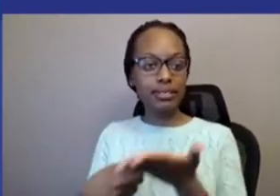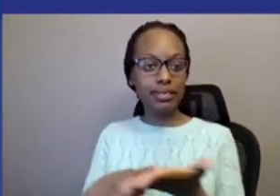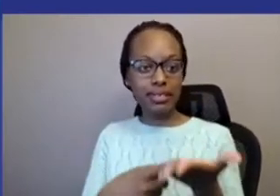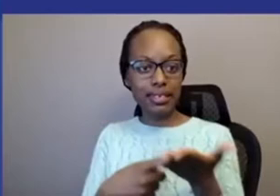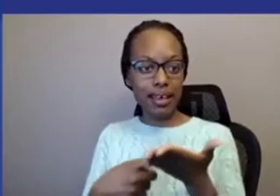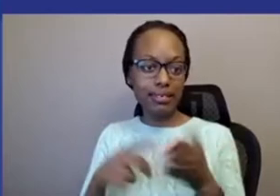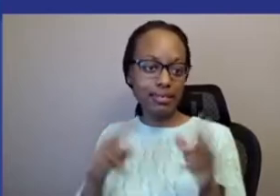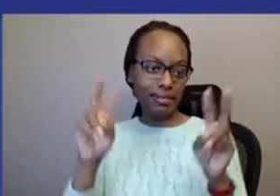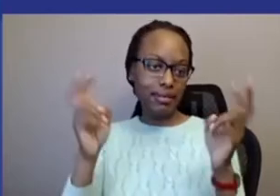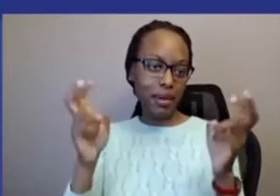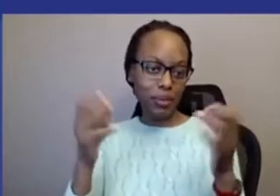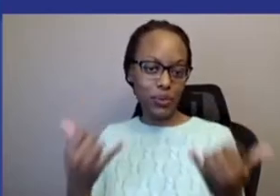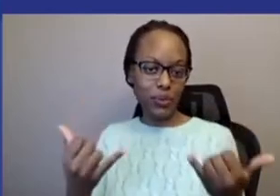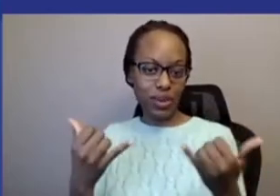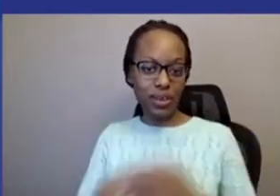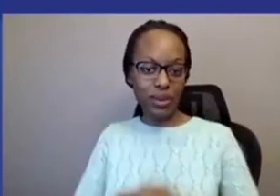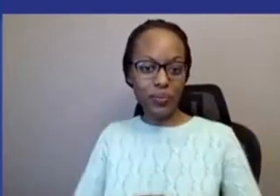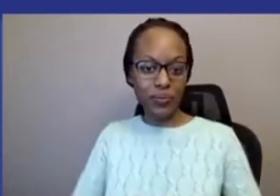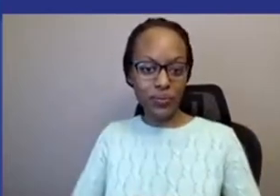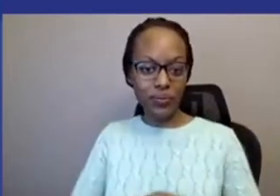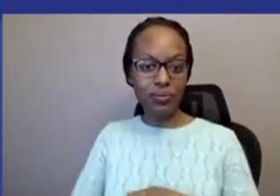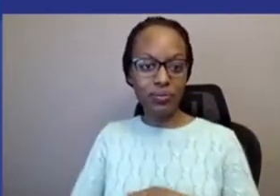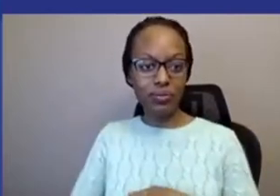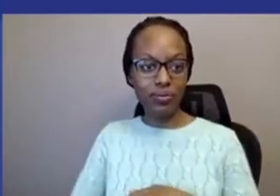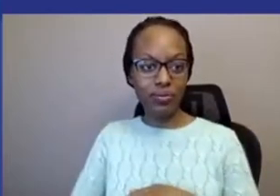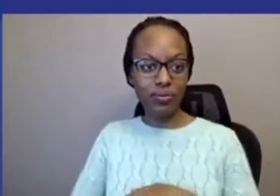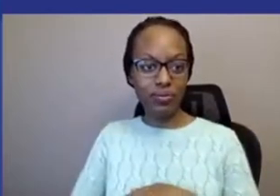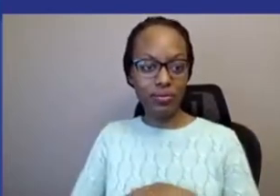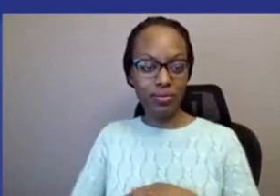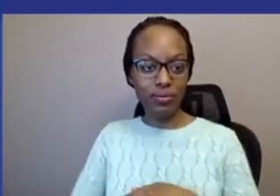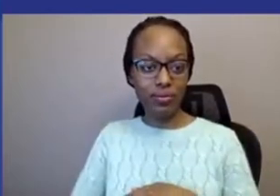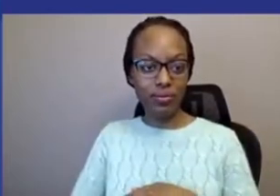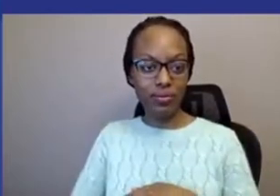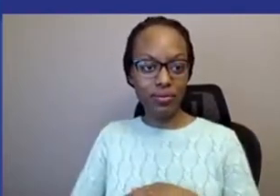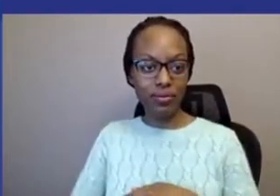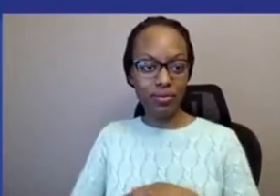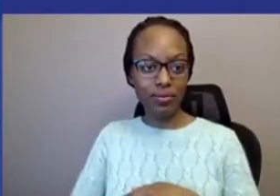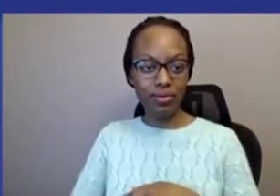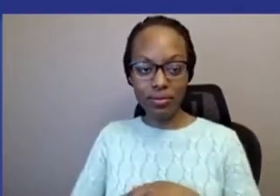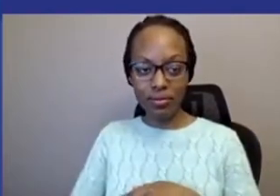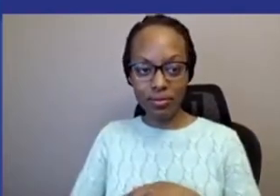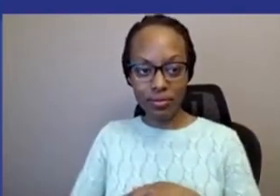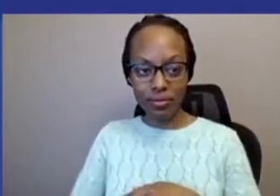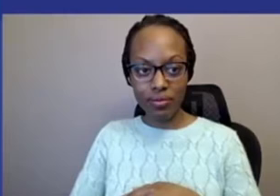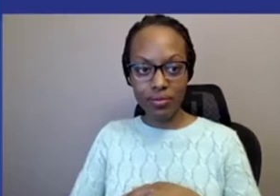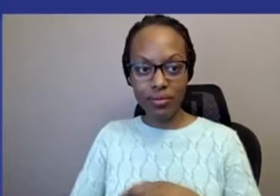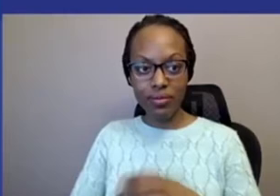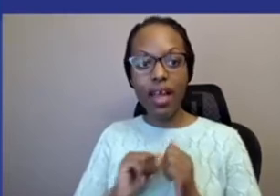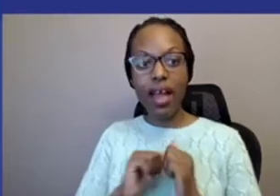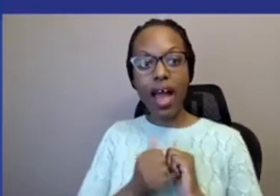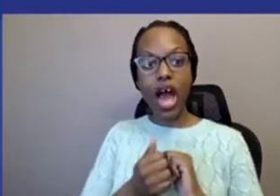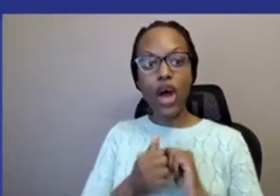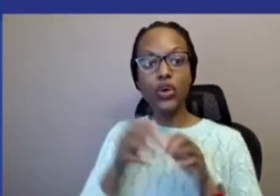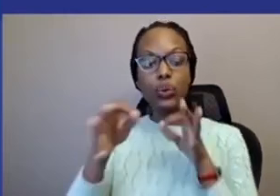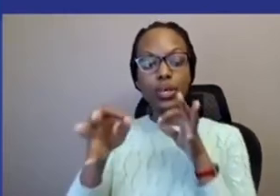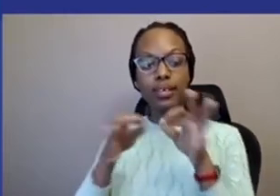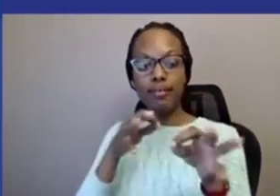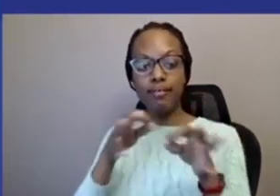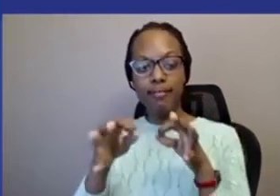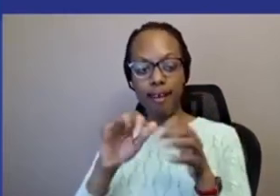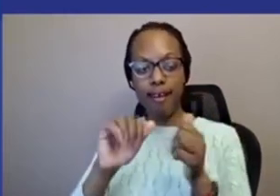cultural practice. How do we redefine how power is shared when it comes to commercialized dance forms that have been